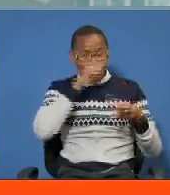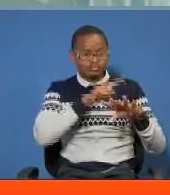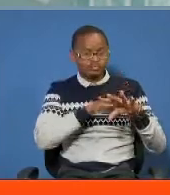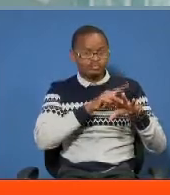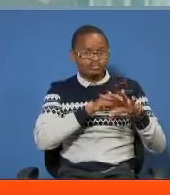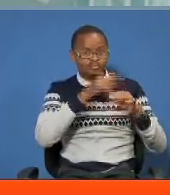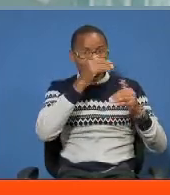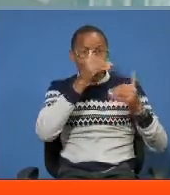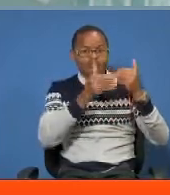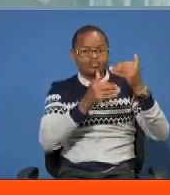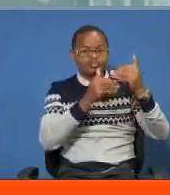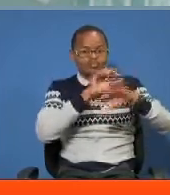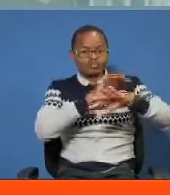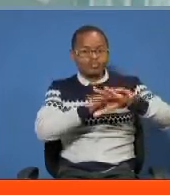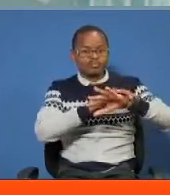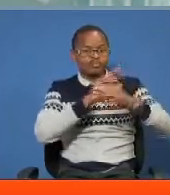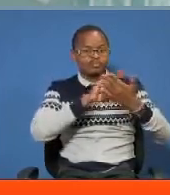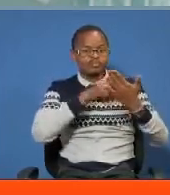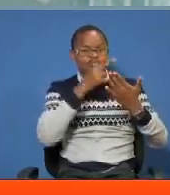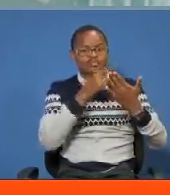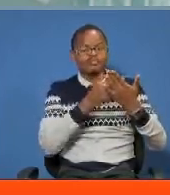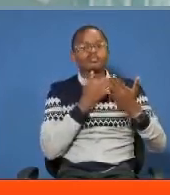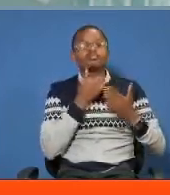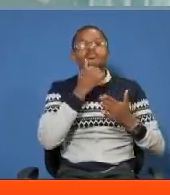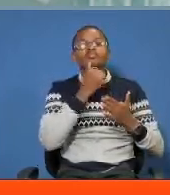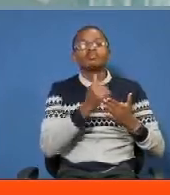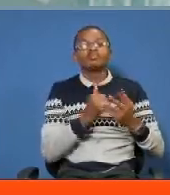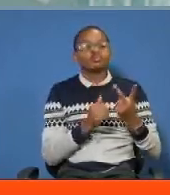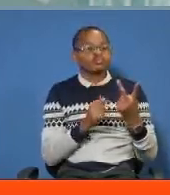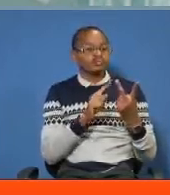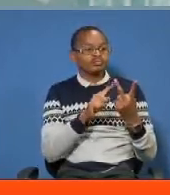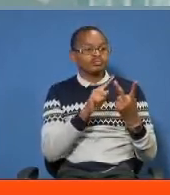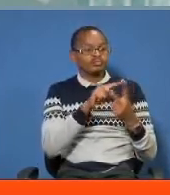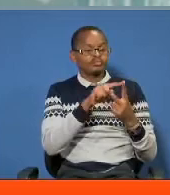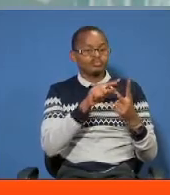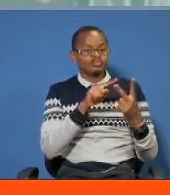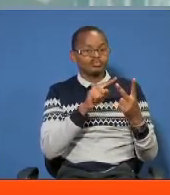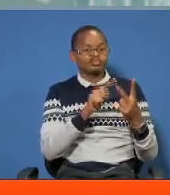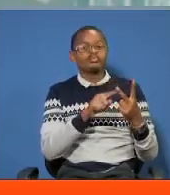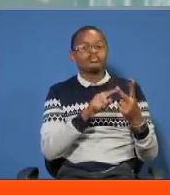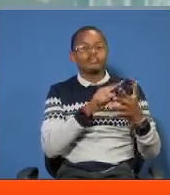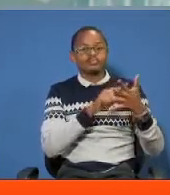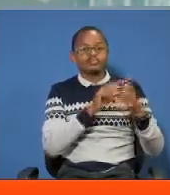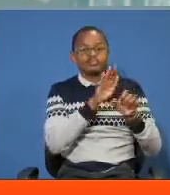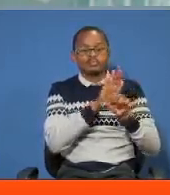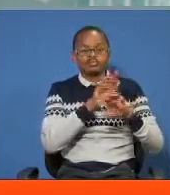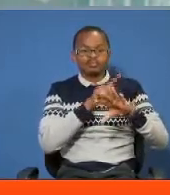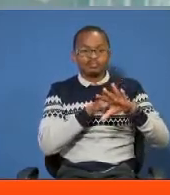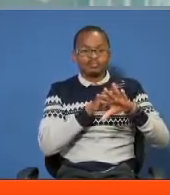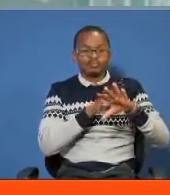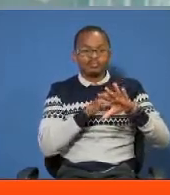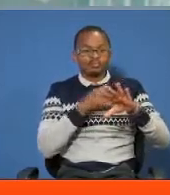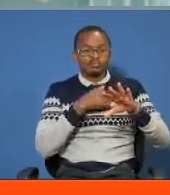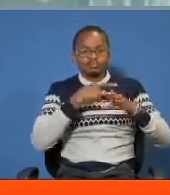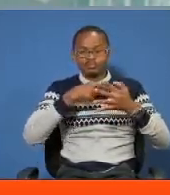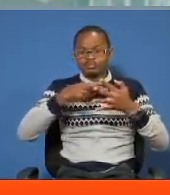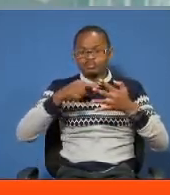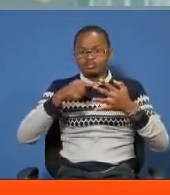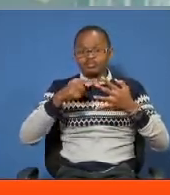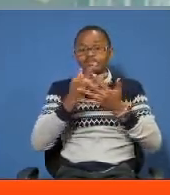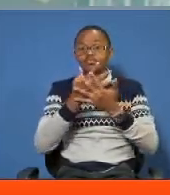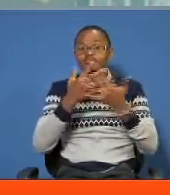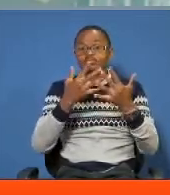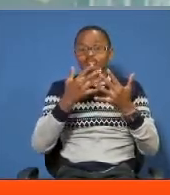because it's a process to finally get the resources that you need, and second is the manpower, and it takes quite some time to establish the right